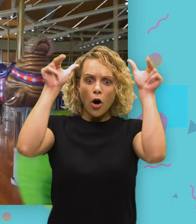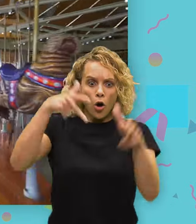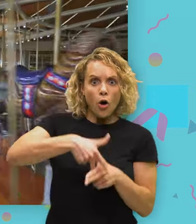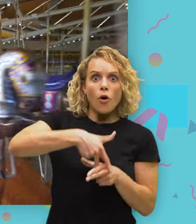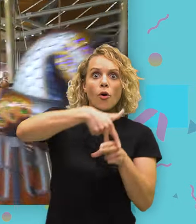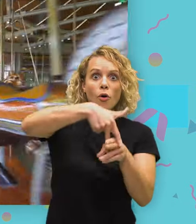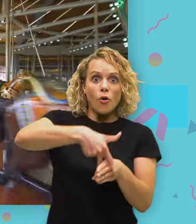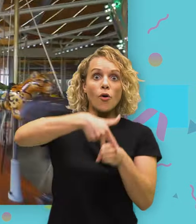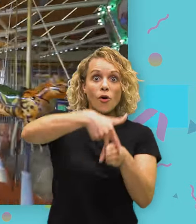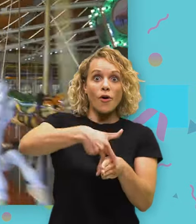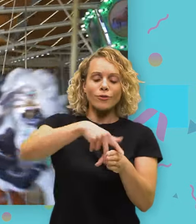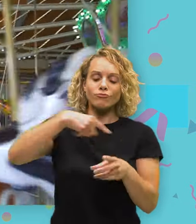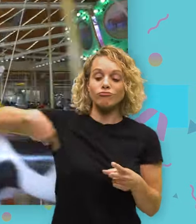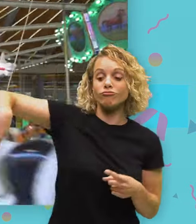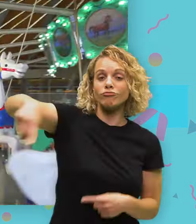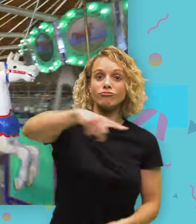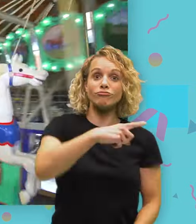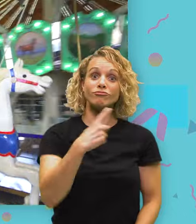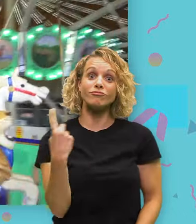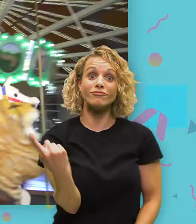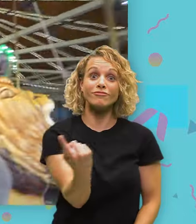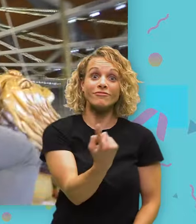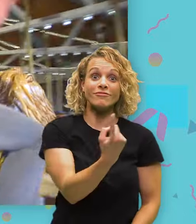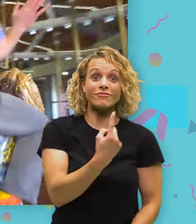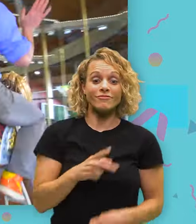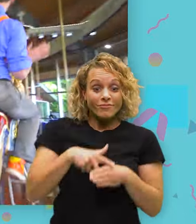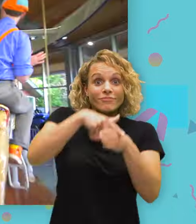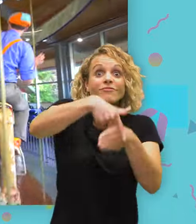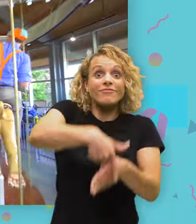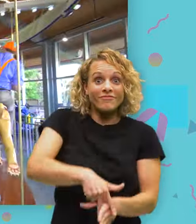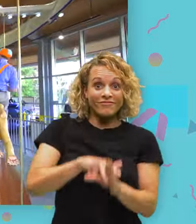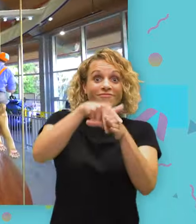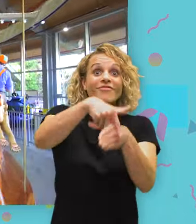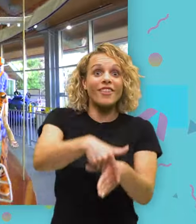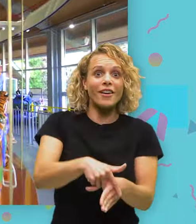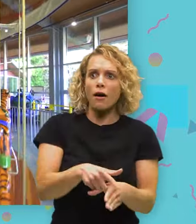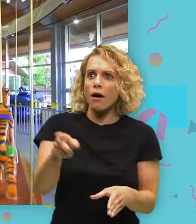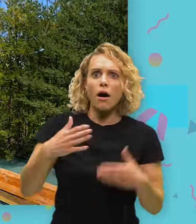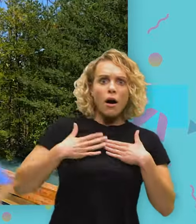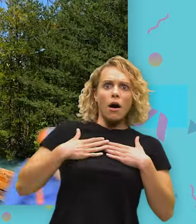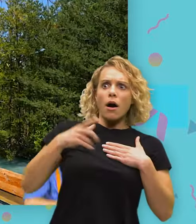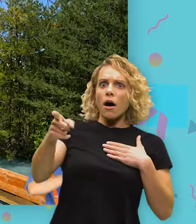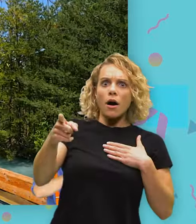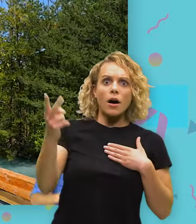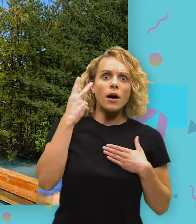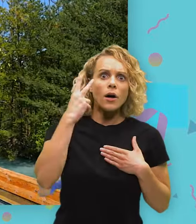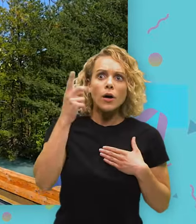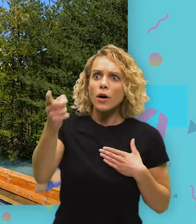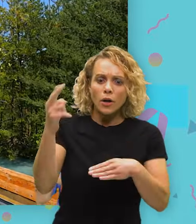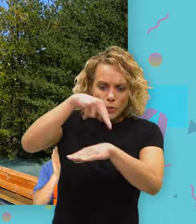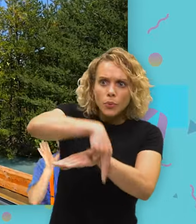let's ride a horse on the merry-go-round, making circles and going up and down. Me, oh